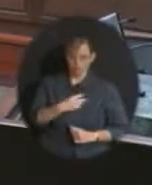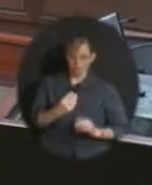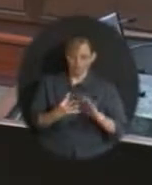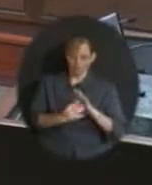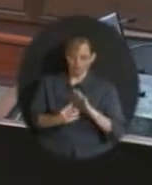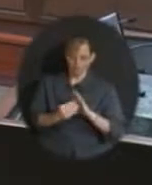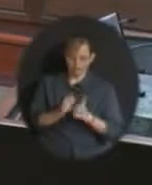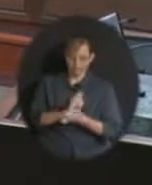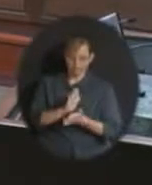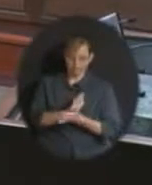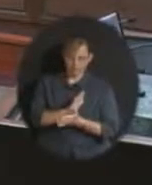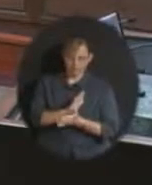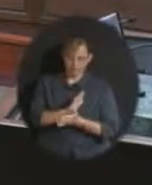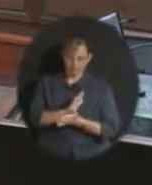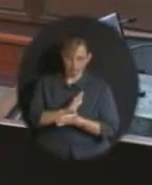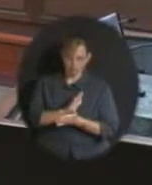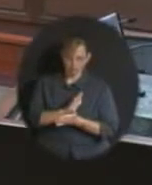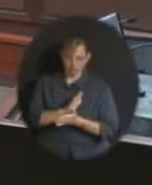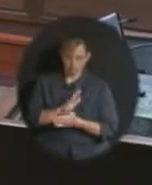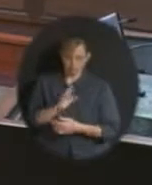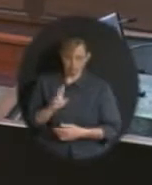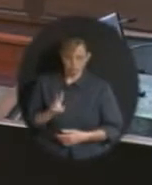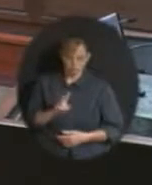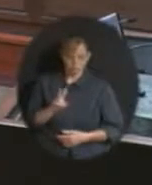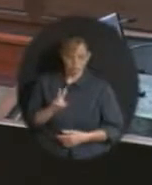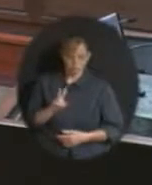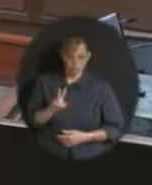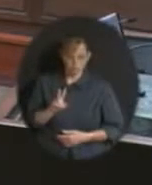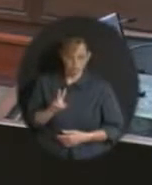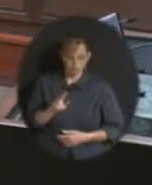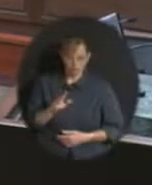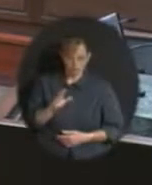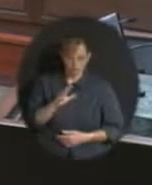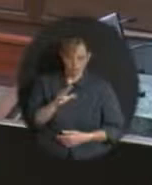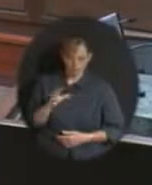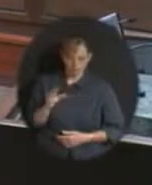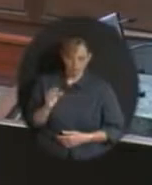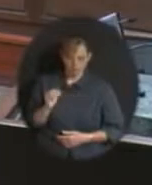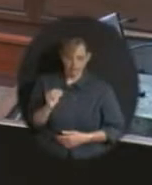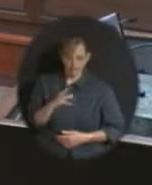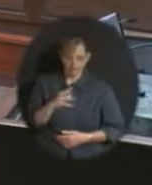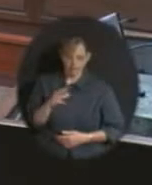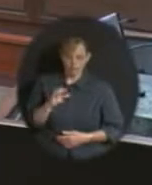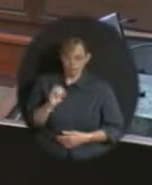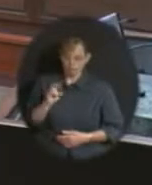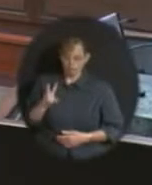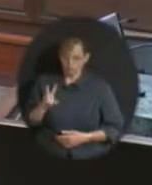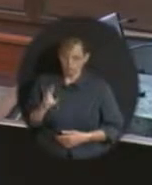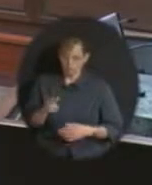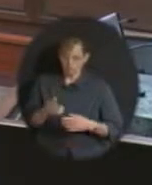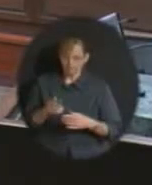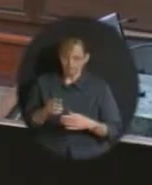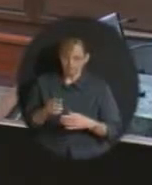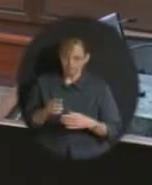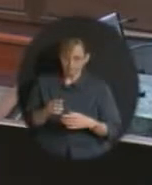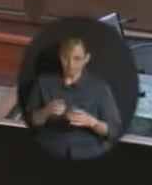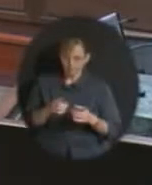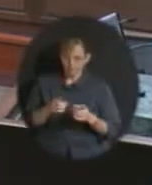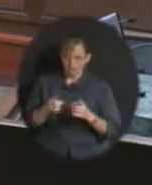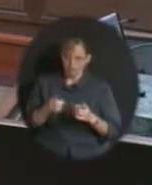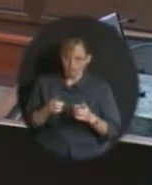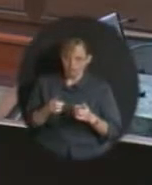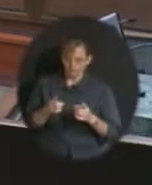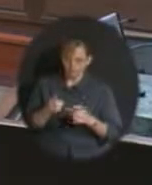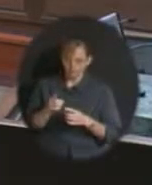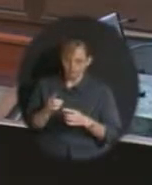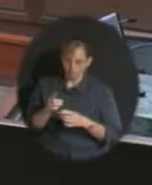paper. 02, which is director protector bid, and 6.03, which we would request that we will